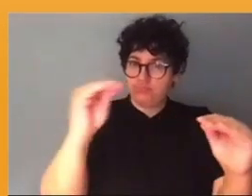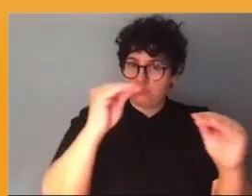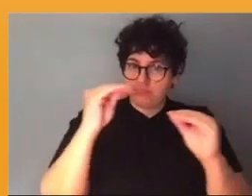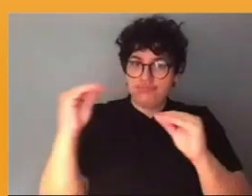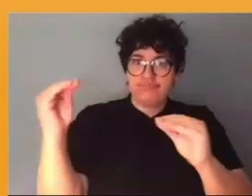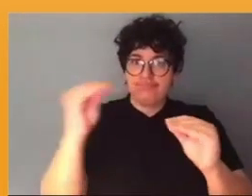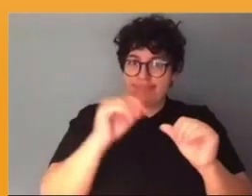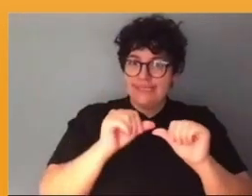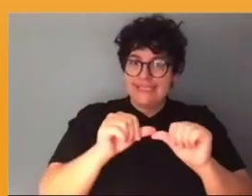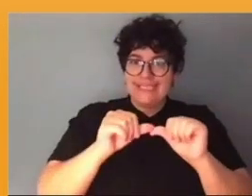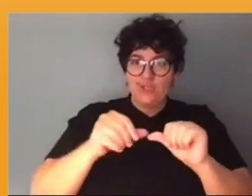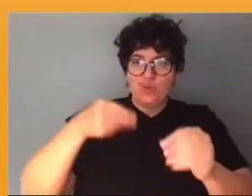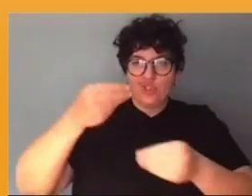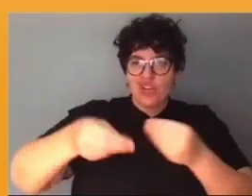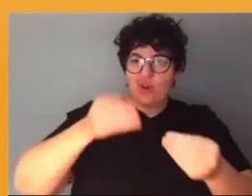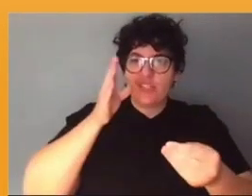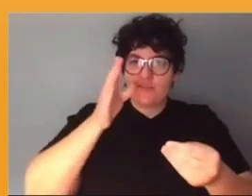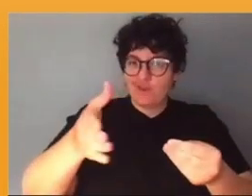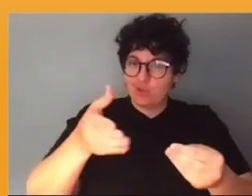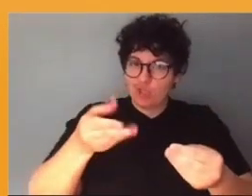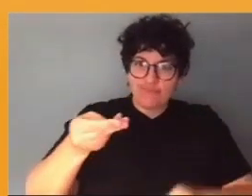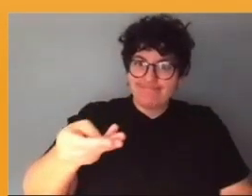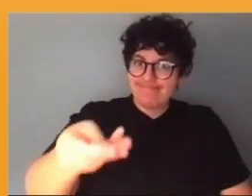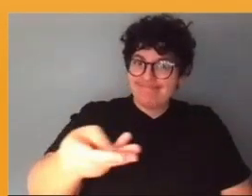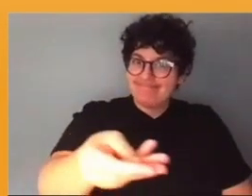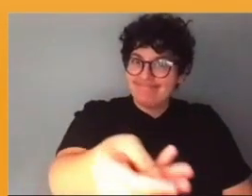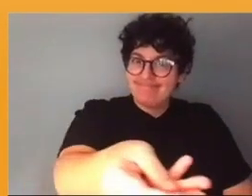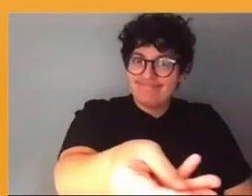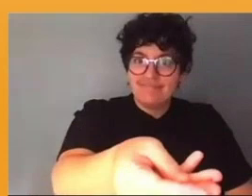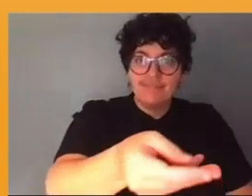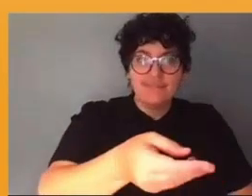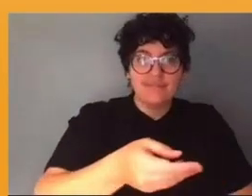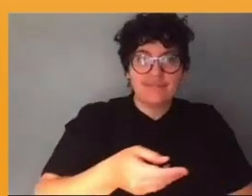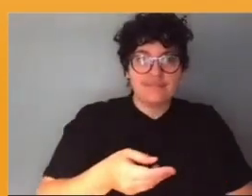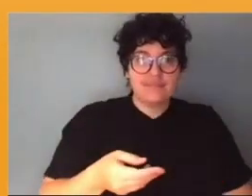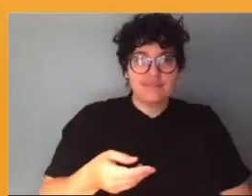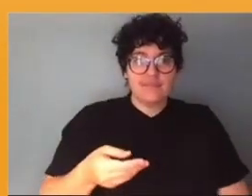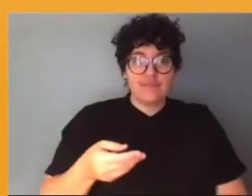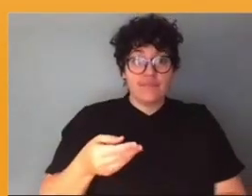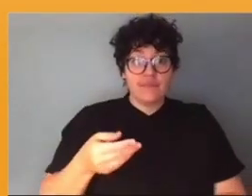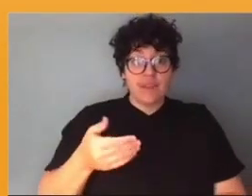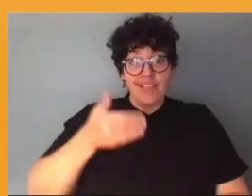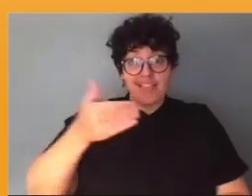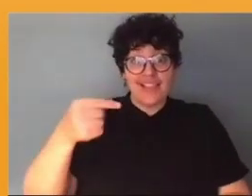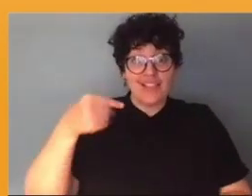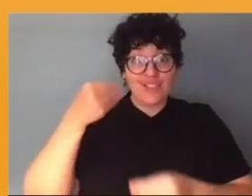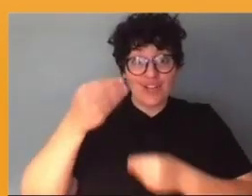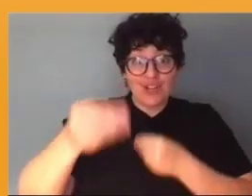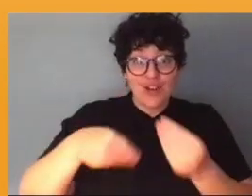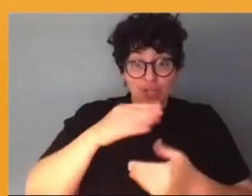next generation people who are not all Japanese anymore.